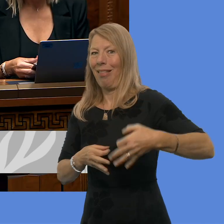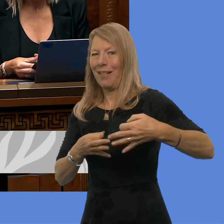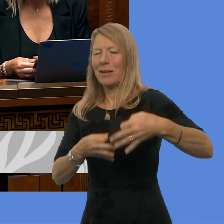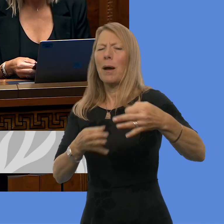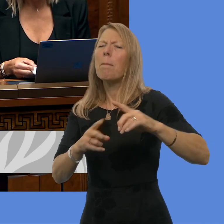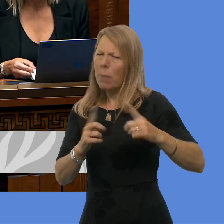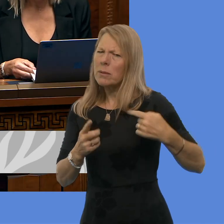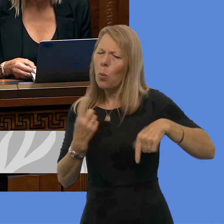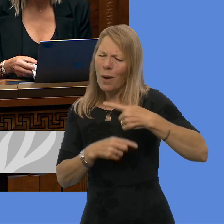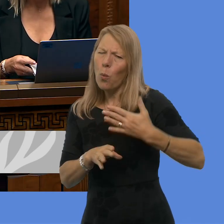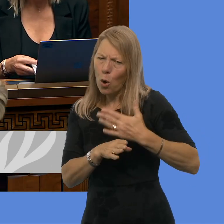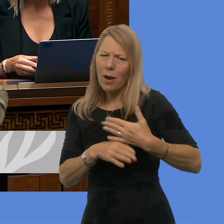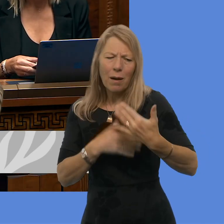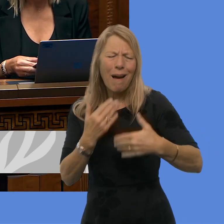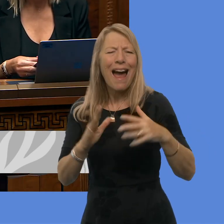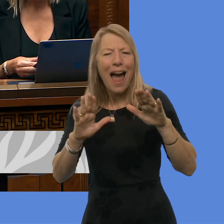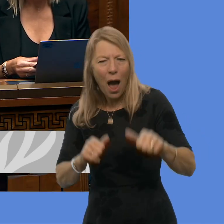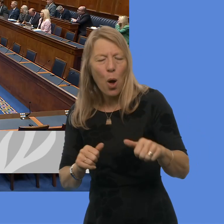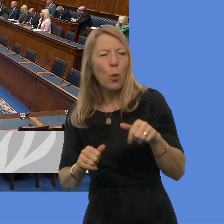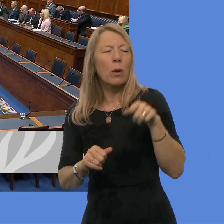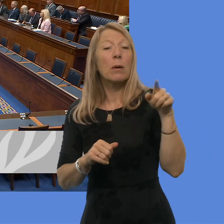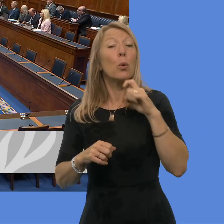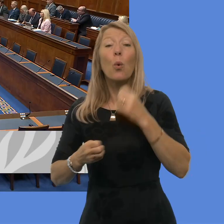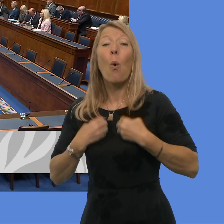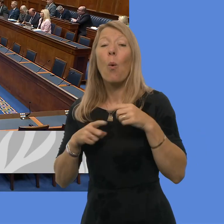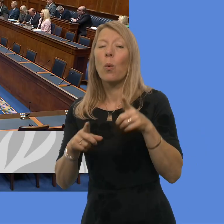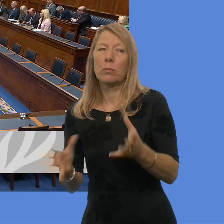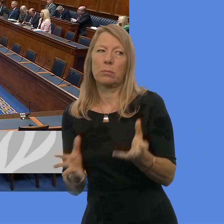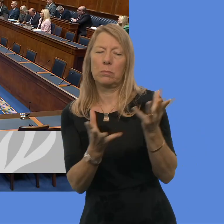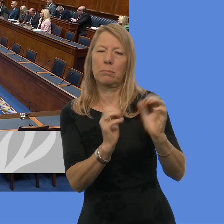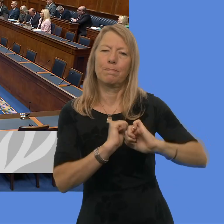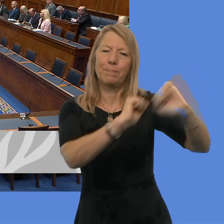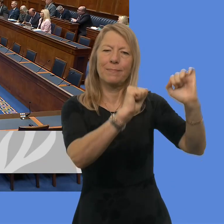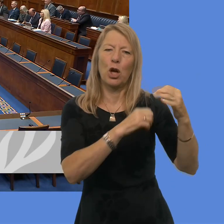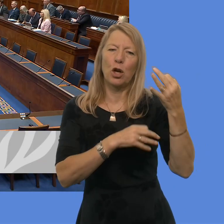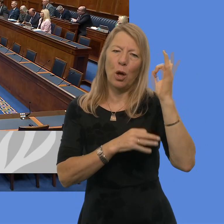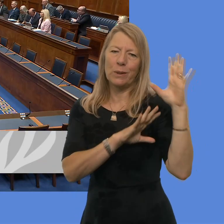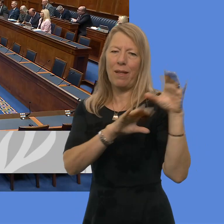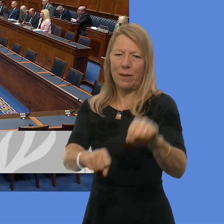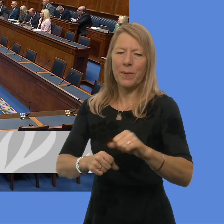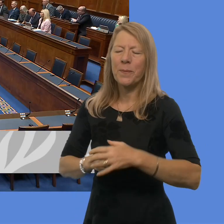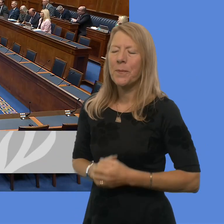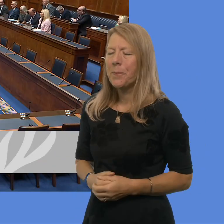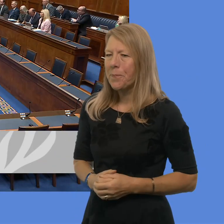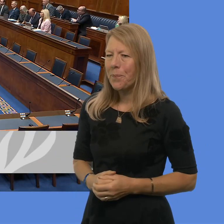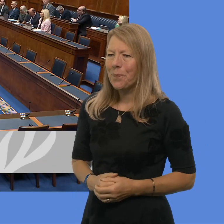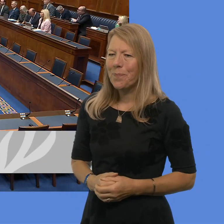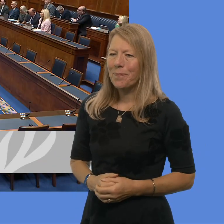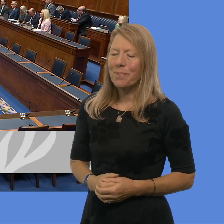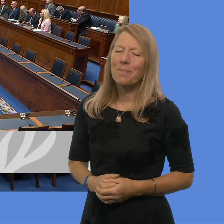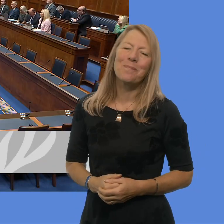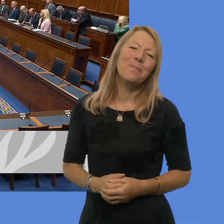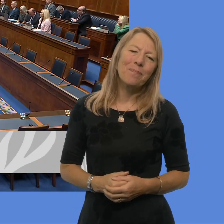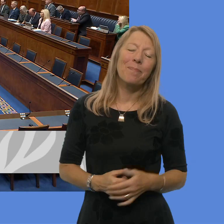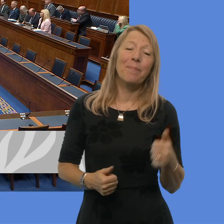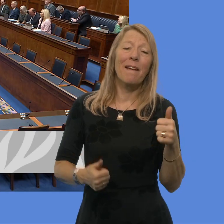being worked on. Call Padraig Delargy. Last Ken Collier. First Minister, I want to thank you and the